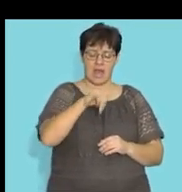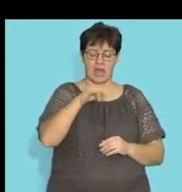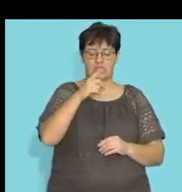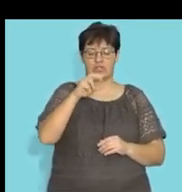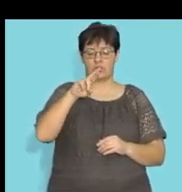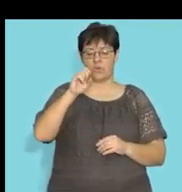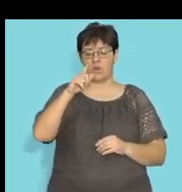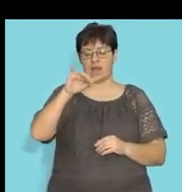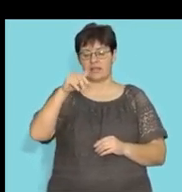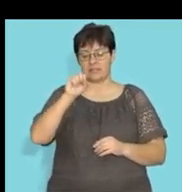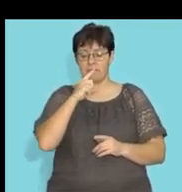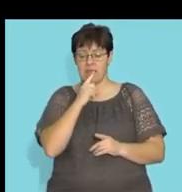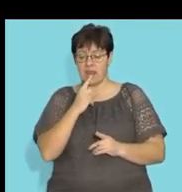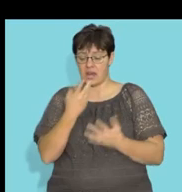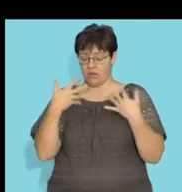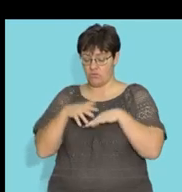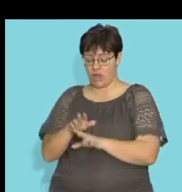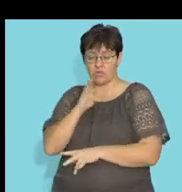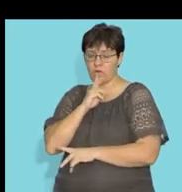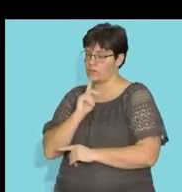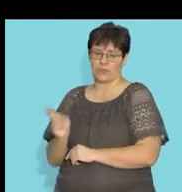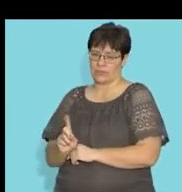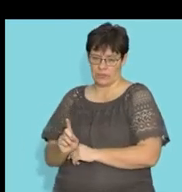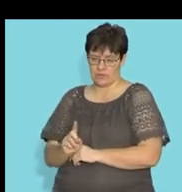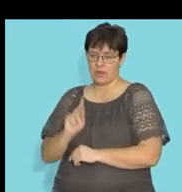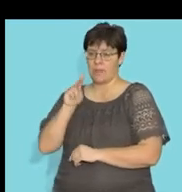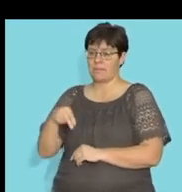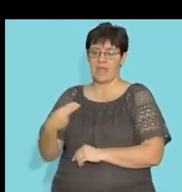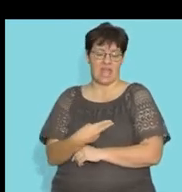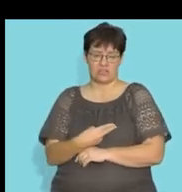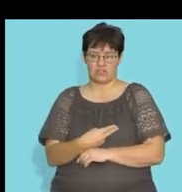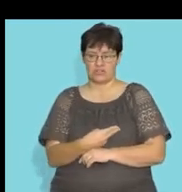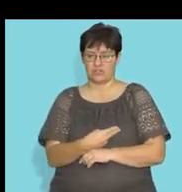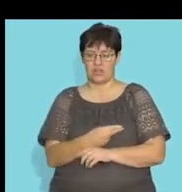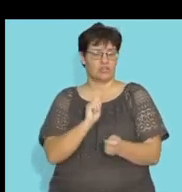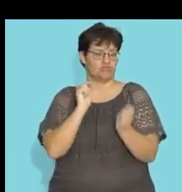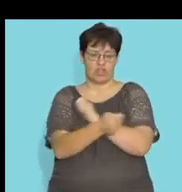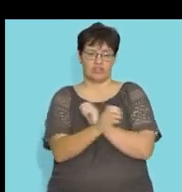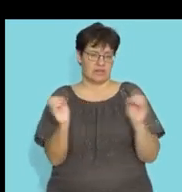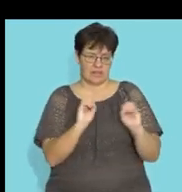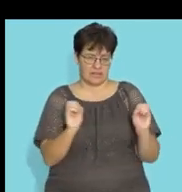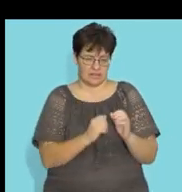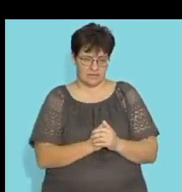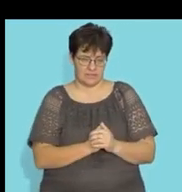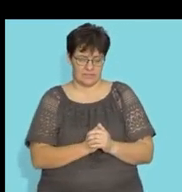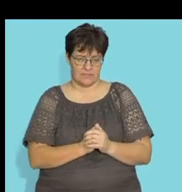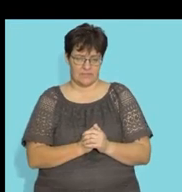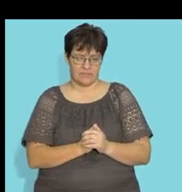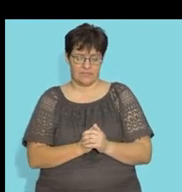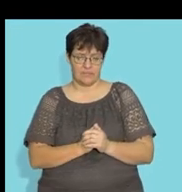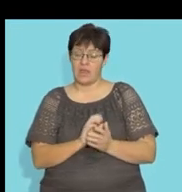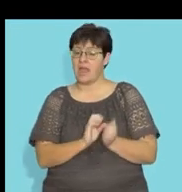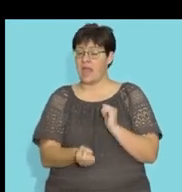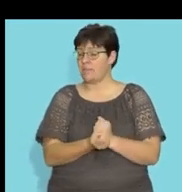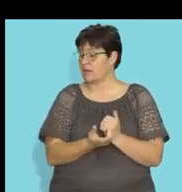it will not react with water, and the pH will therefore not be altered. So